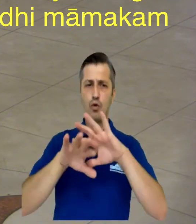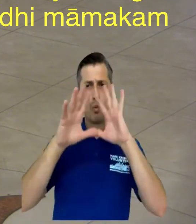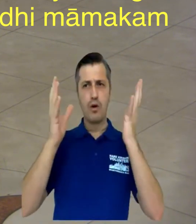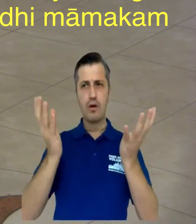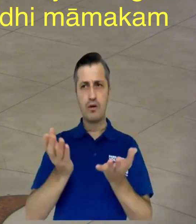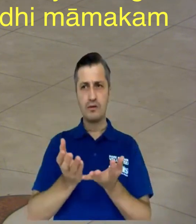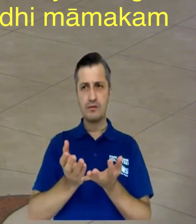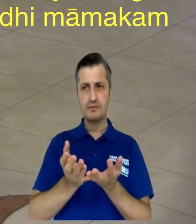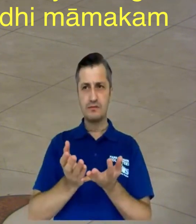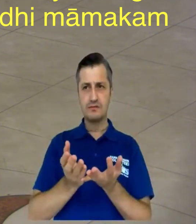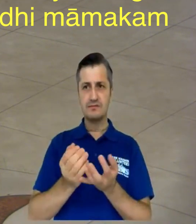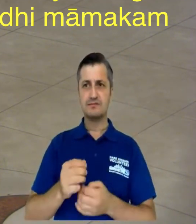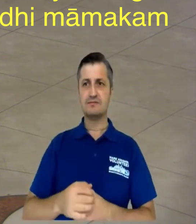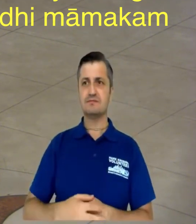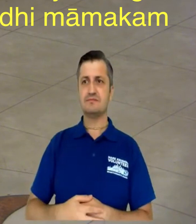Bhasyate,